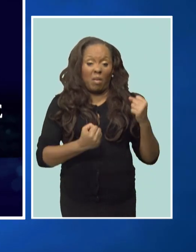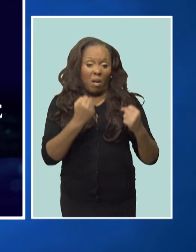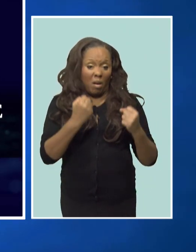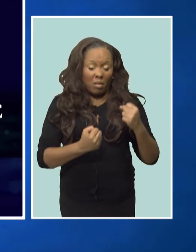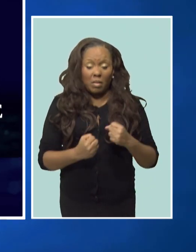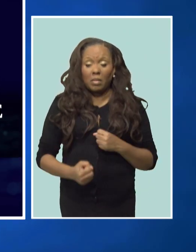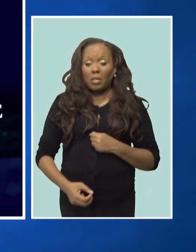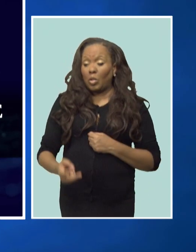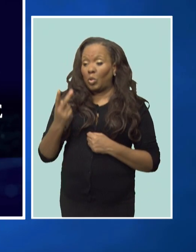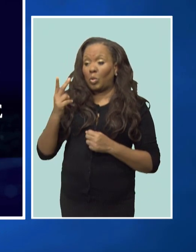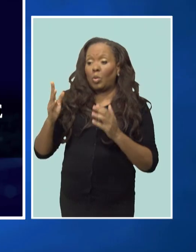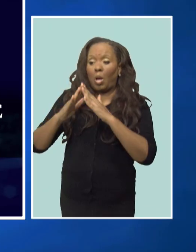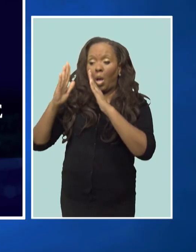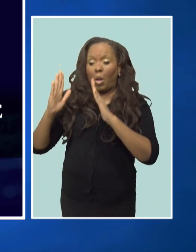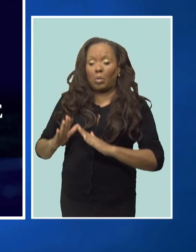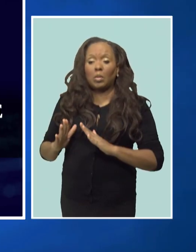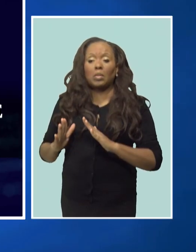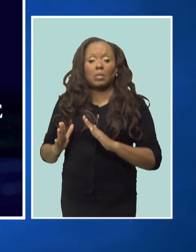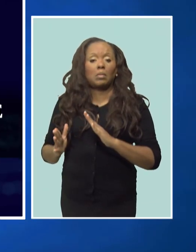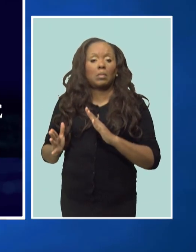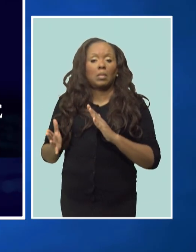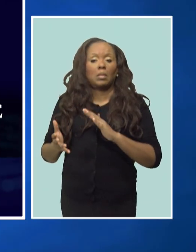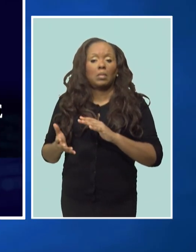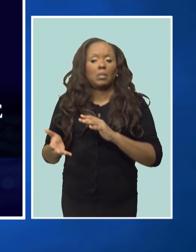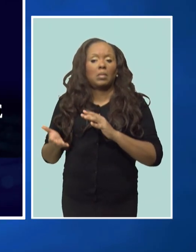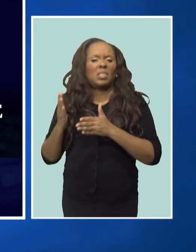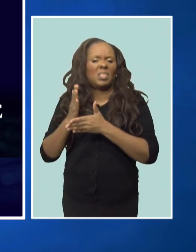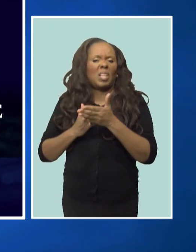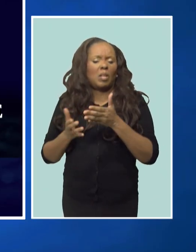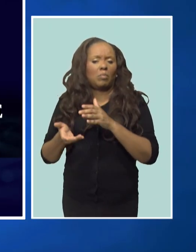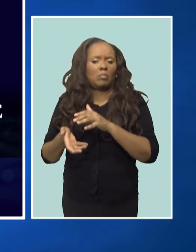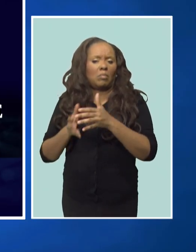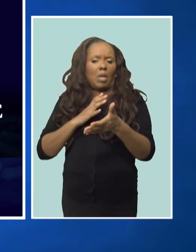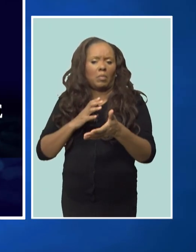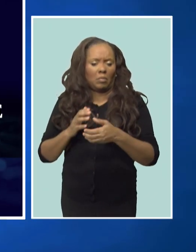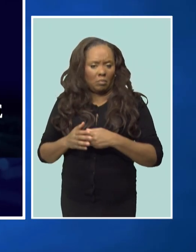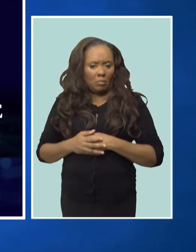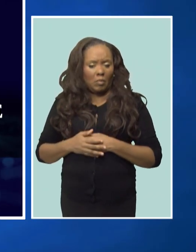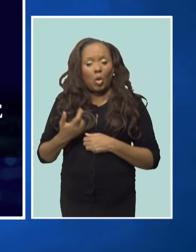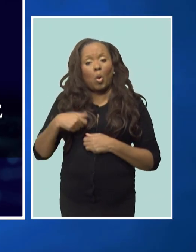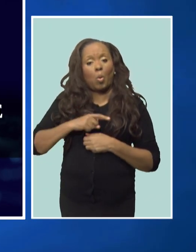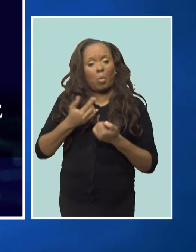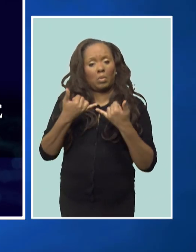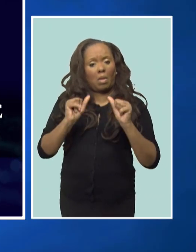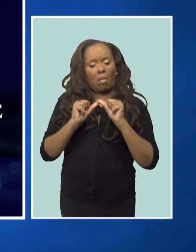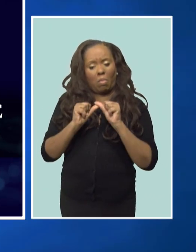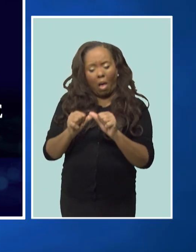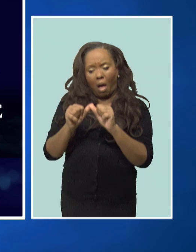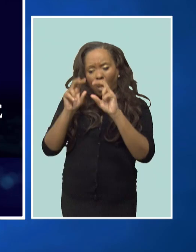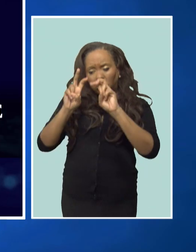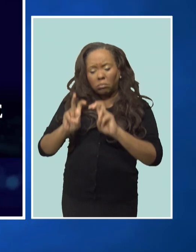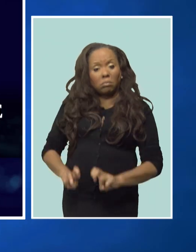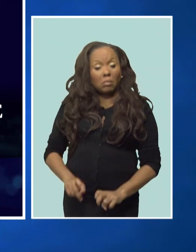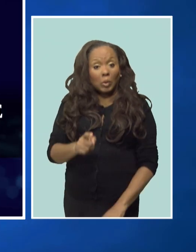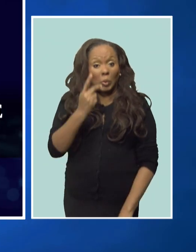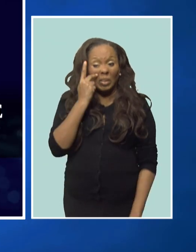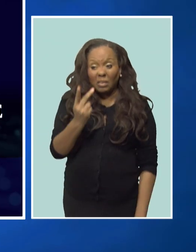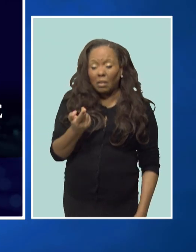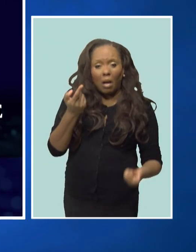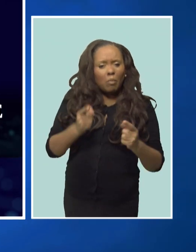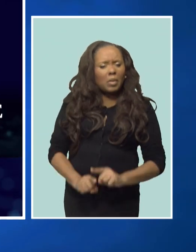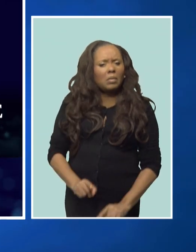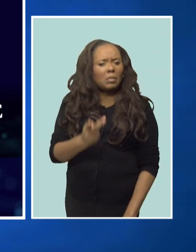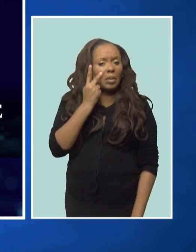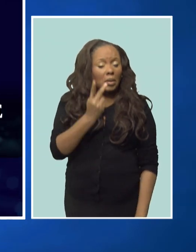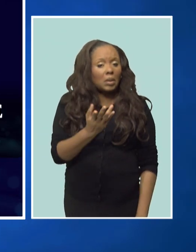being damaged. Investigations are continuing into the matter. We are appealing to anyone who may have witnessed this